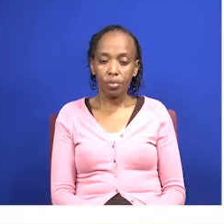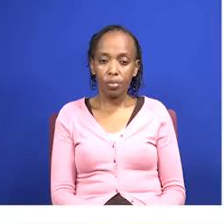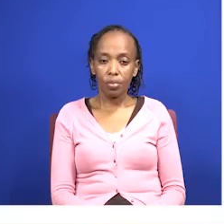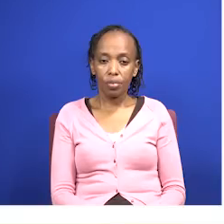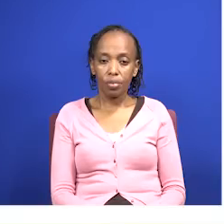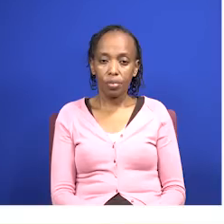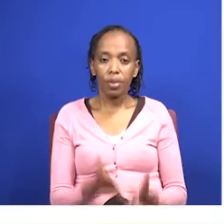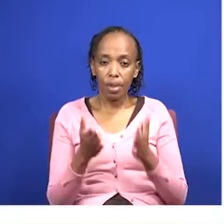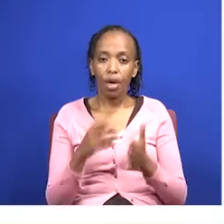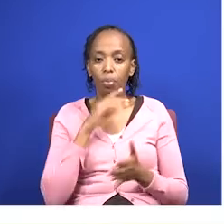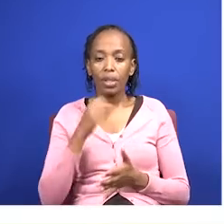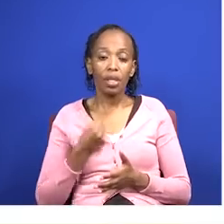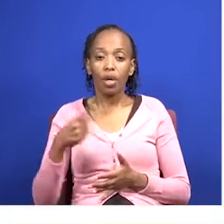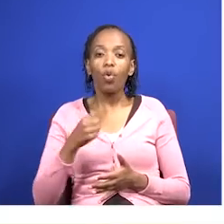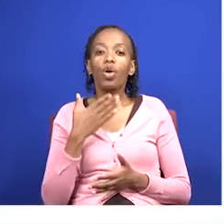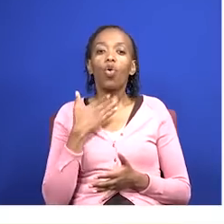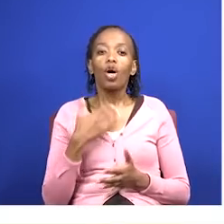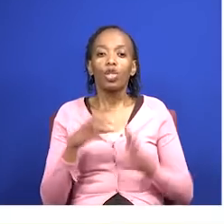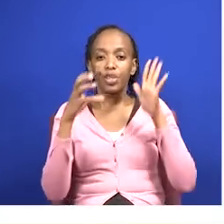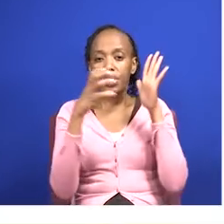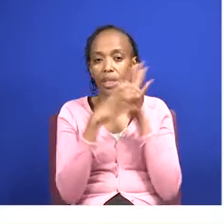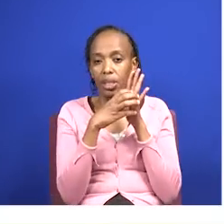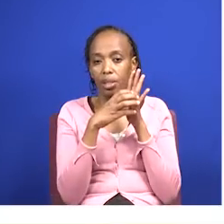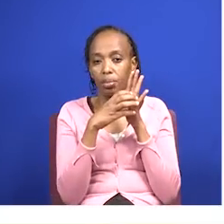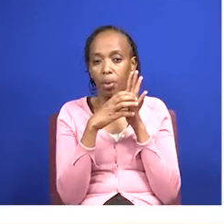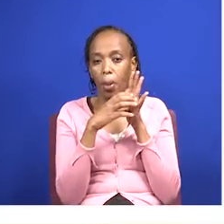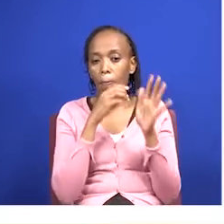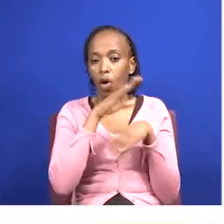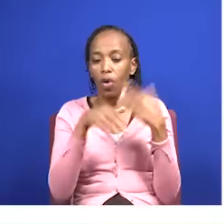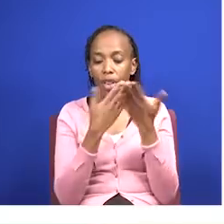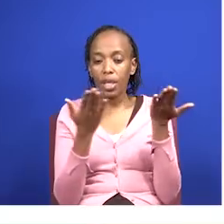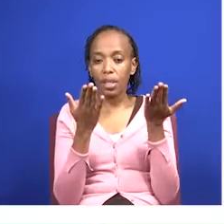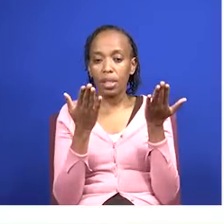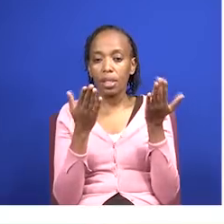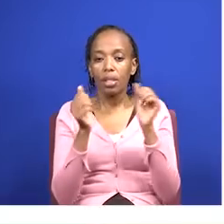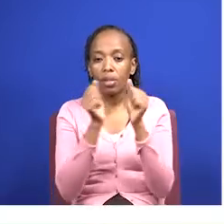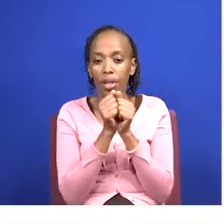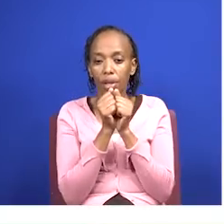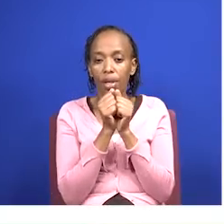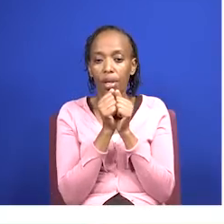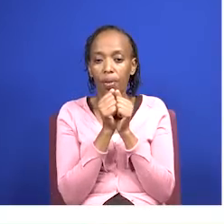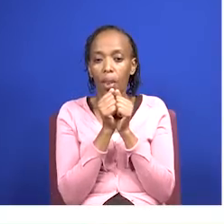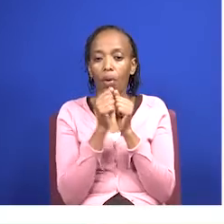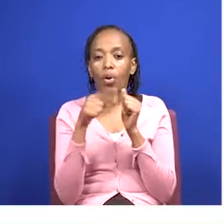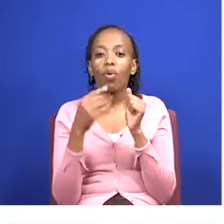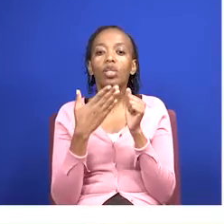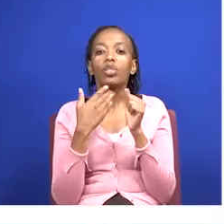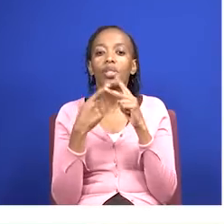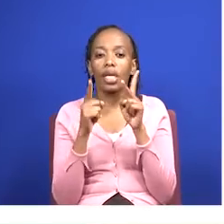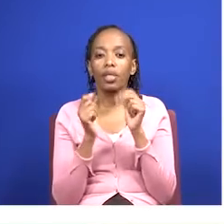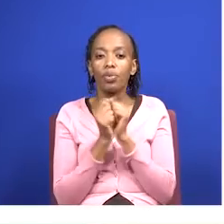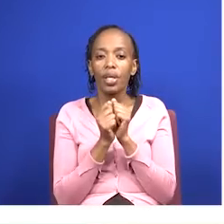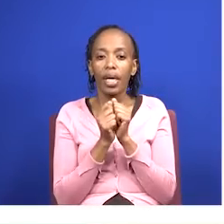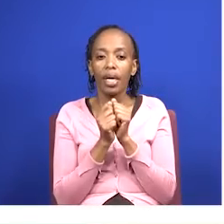Now, boys and girls, we want to stick all this together. We want to start with